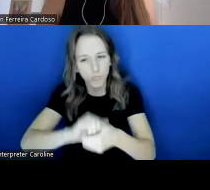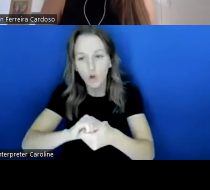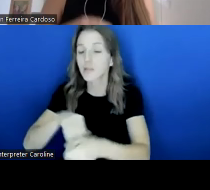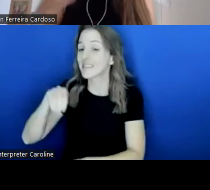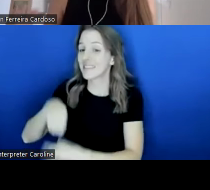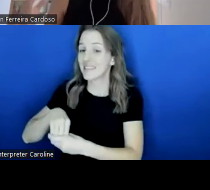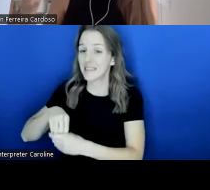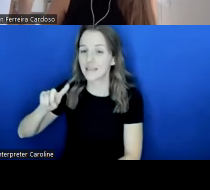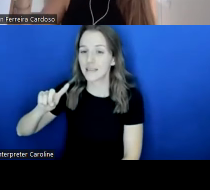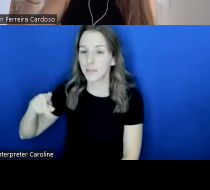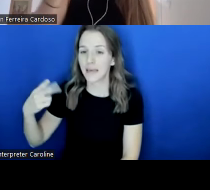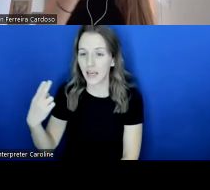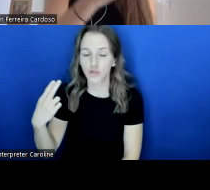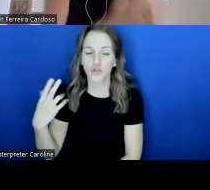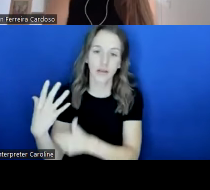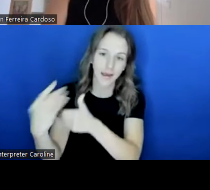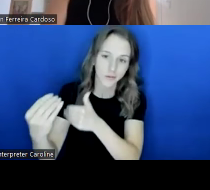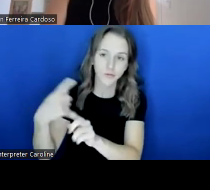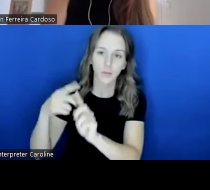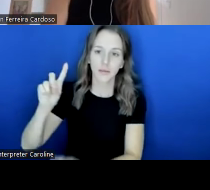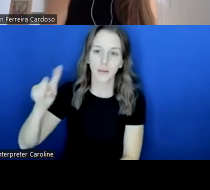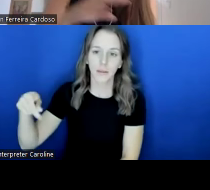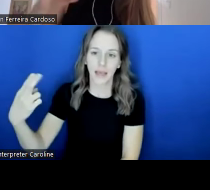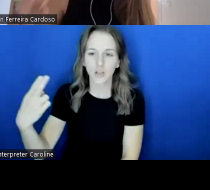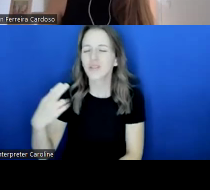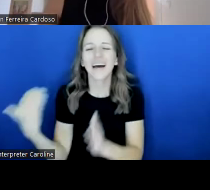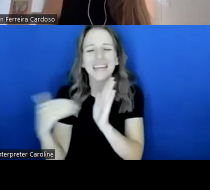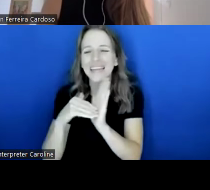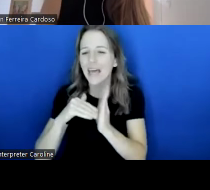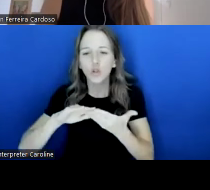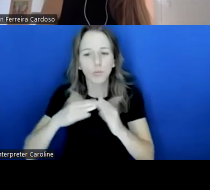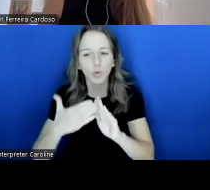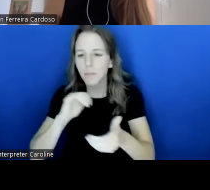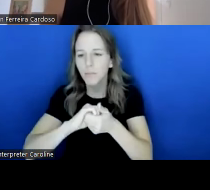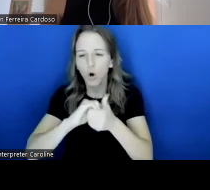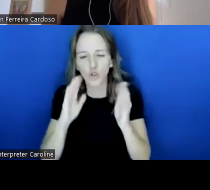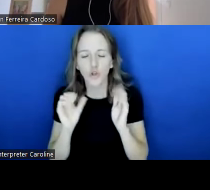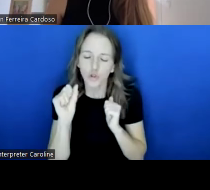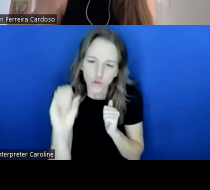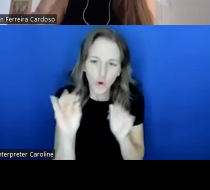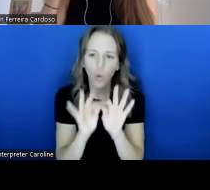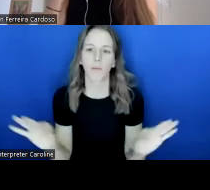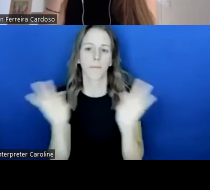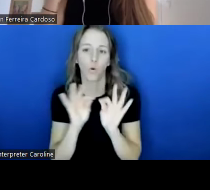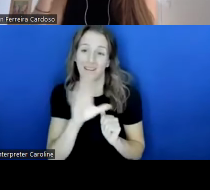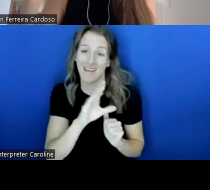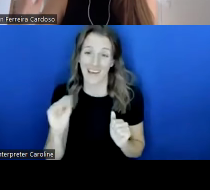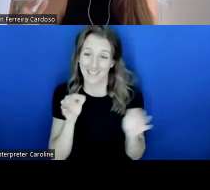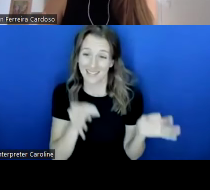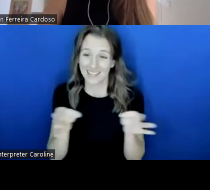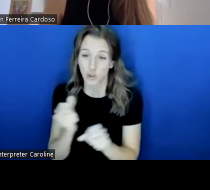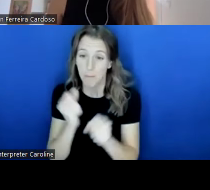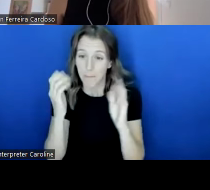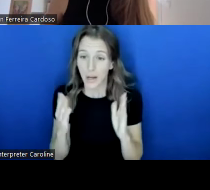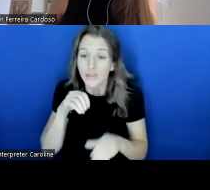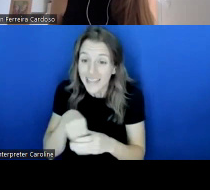DPH, again, because community partners are super important as our decision makers within the state, so that the